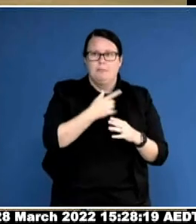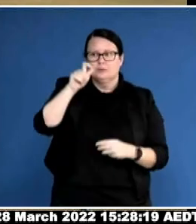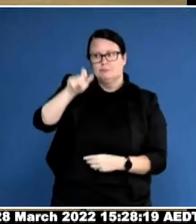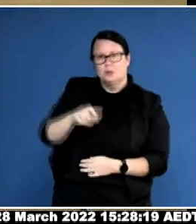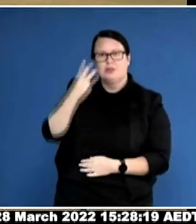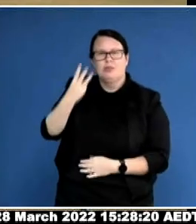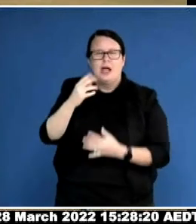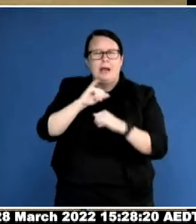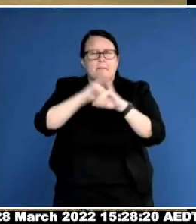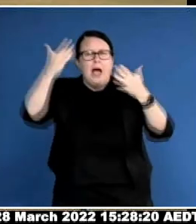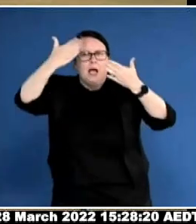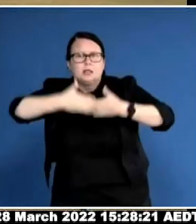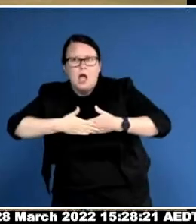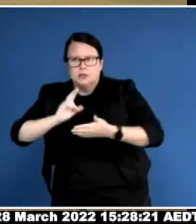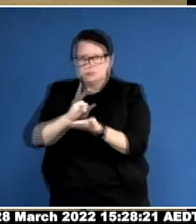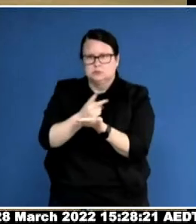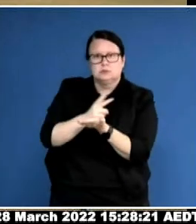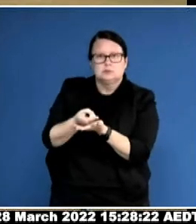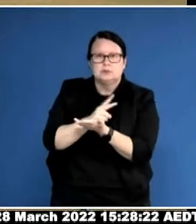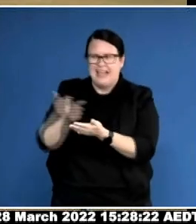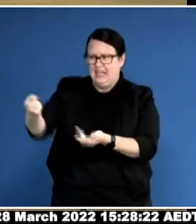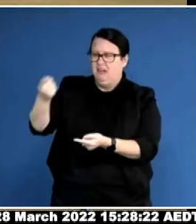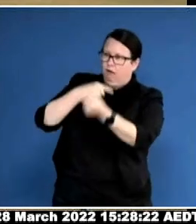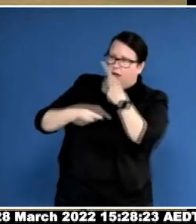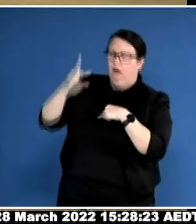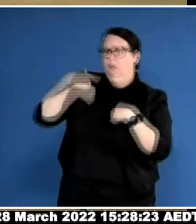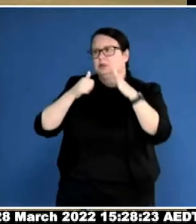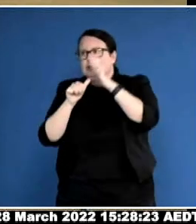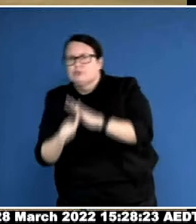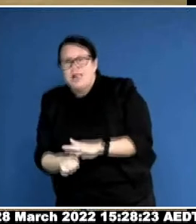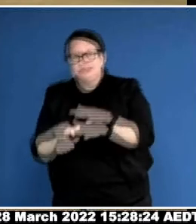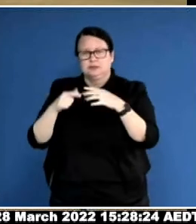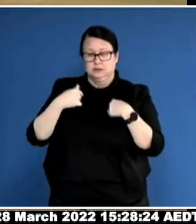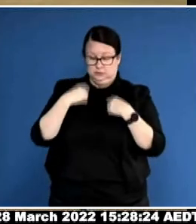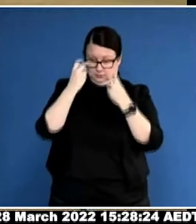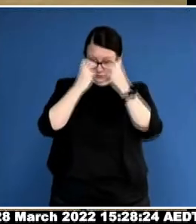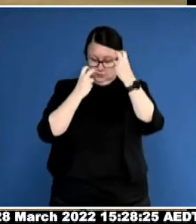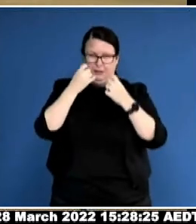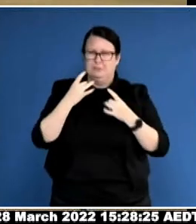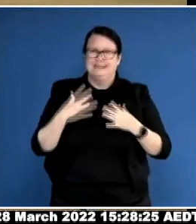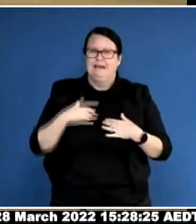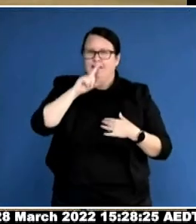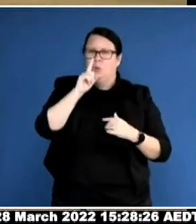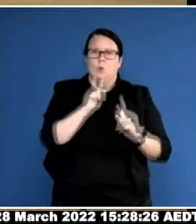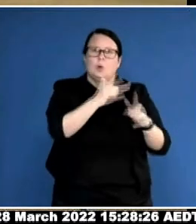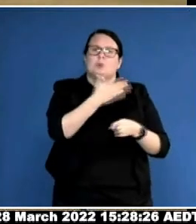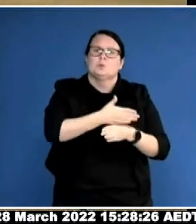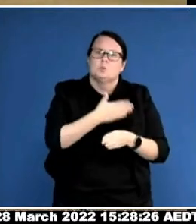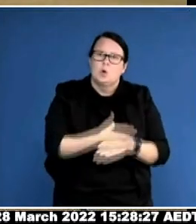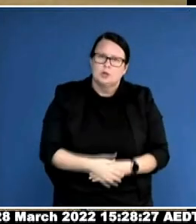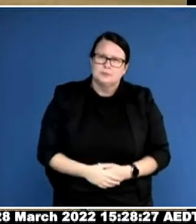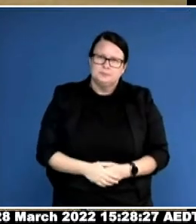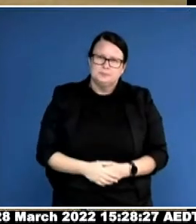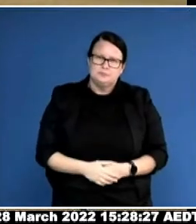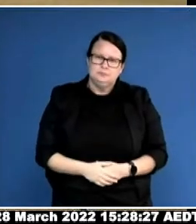bad night and was keeping me awake, telling me how depressed he was, I would be too tired to go to work the next day. The job was